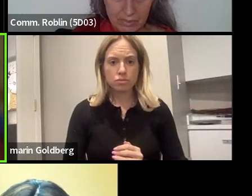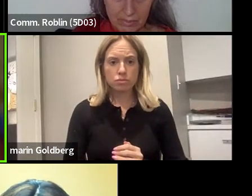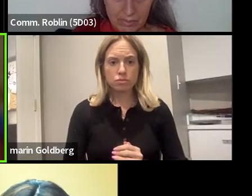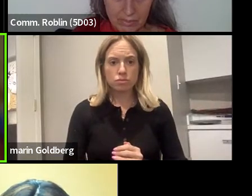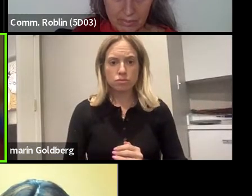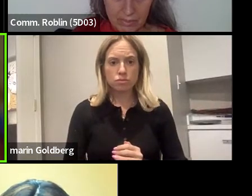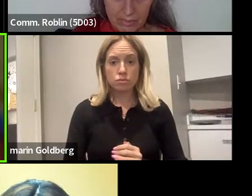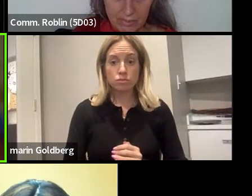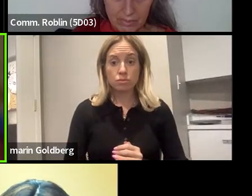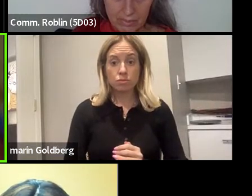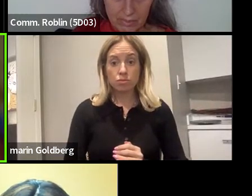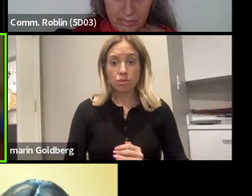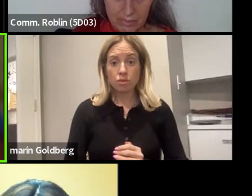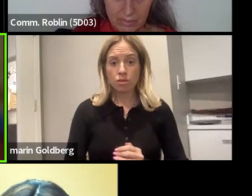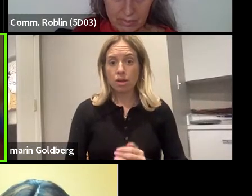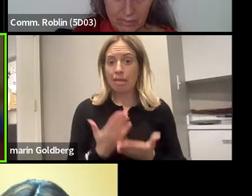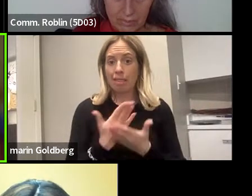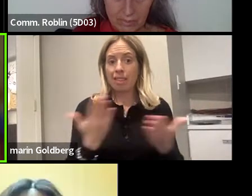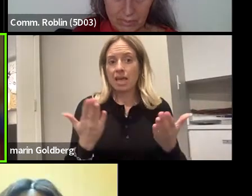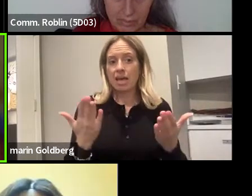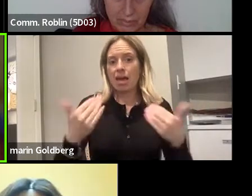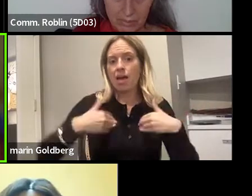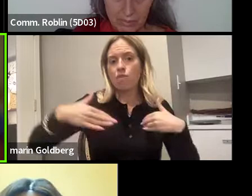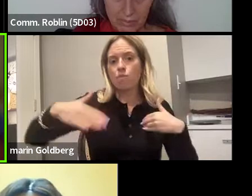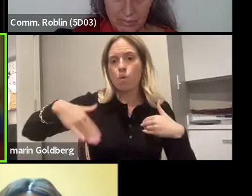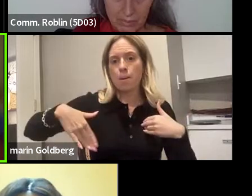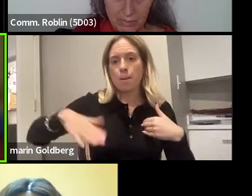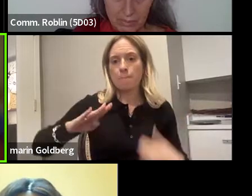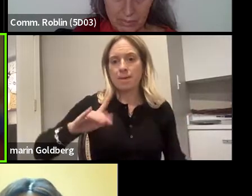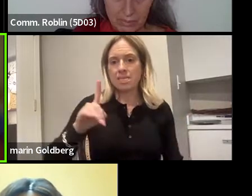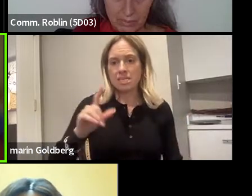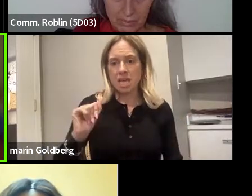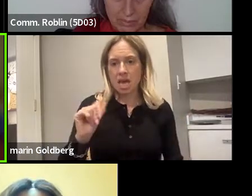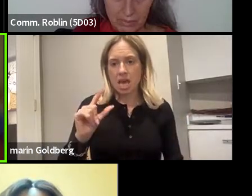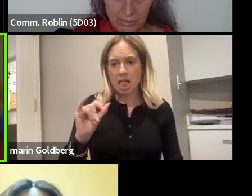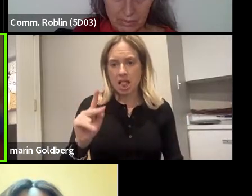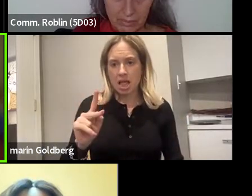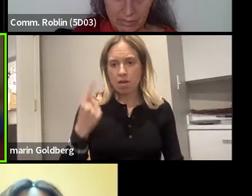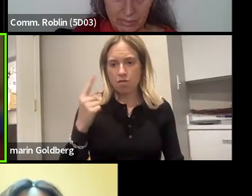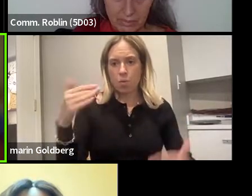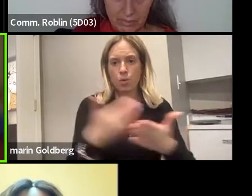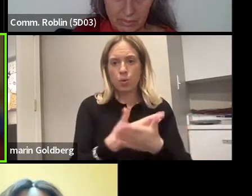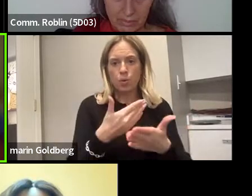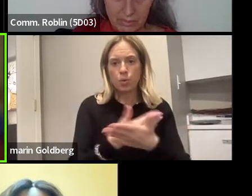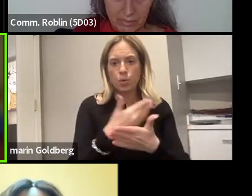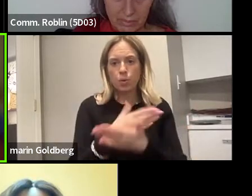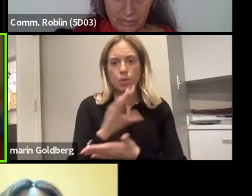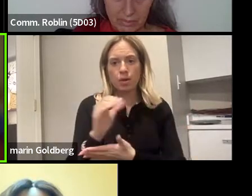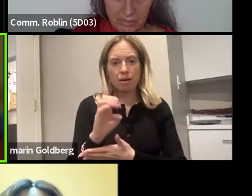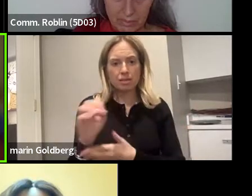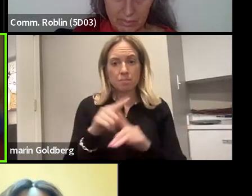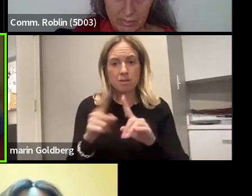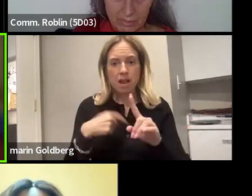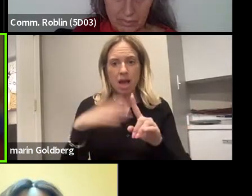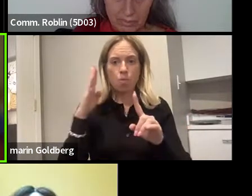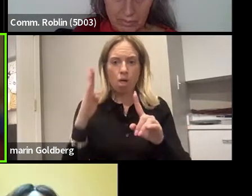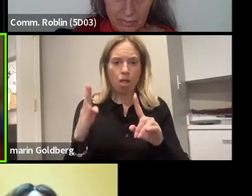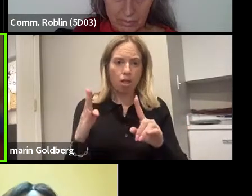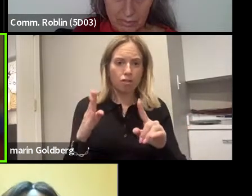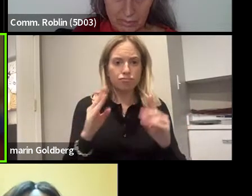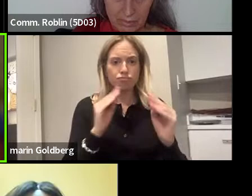The only thing I won't have just yet is the link to the BZA case for the new case, but I'll get it up there as soon as I